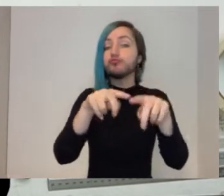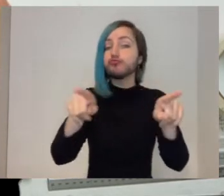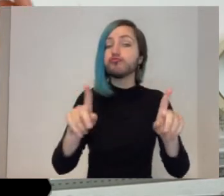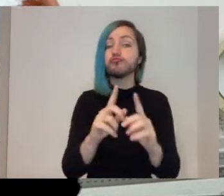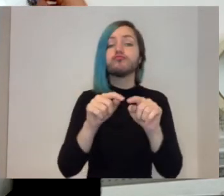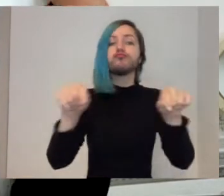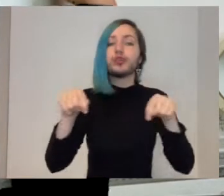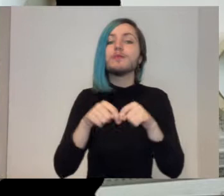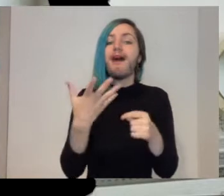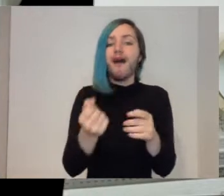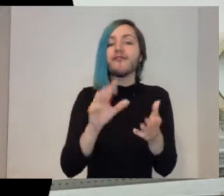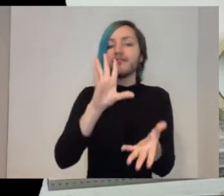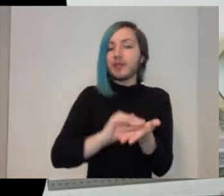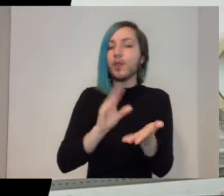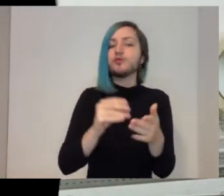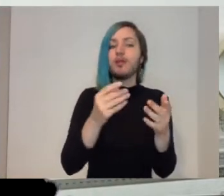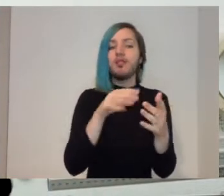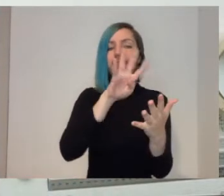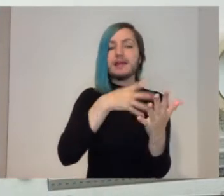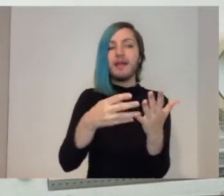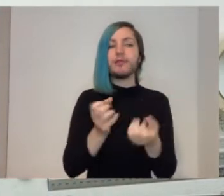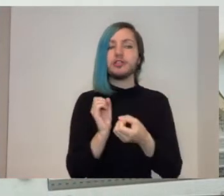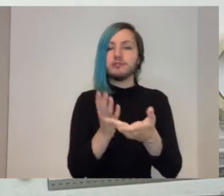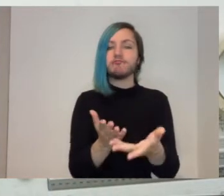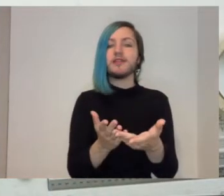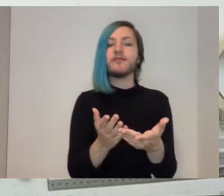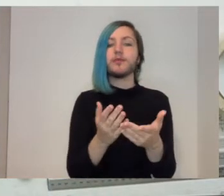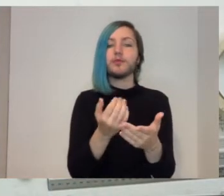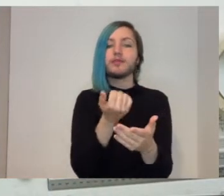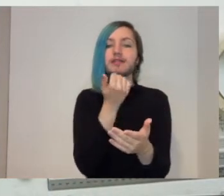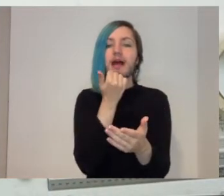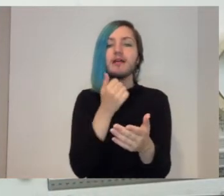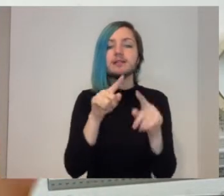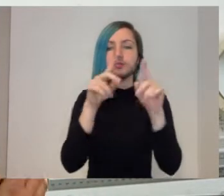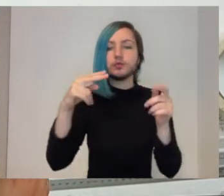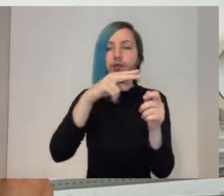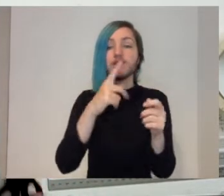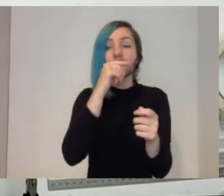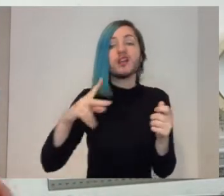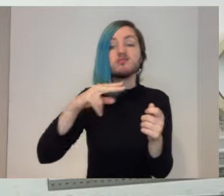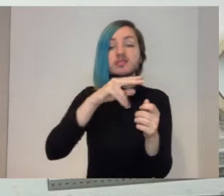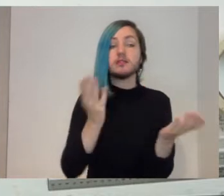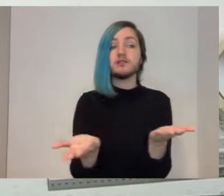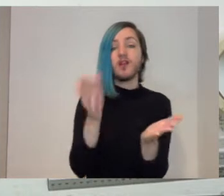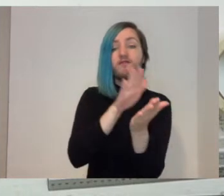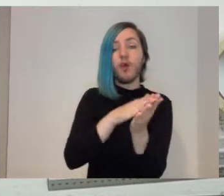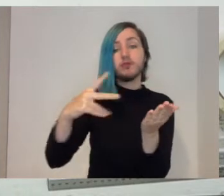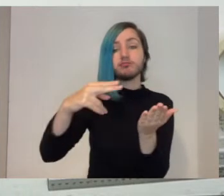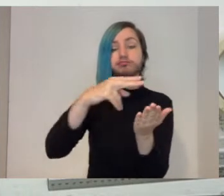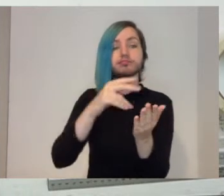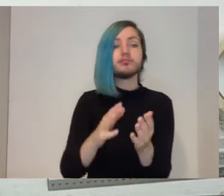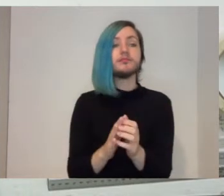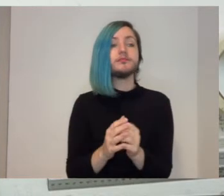can download, which gives you the size dimensions to cut it down to. You can use scissors and fold the paper in half. So